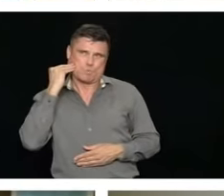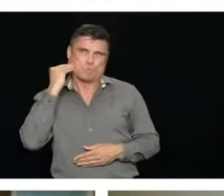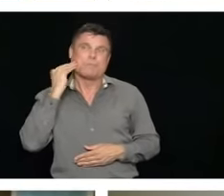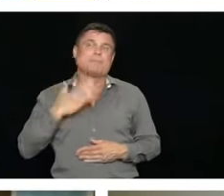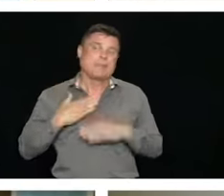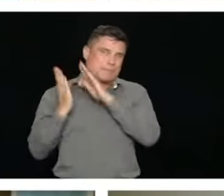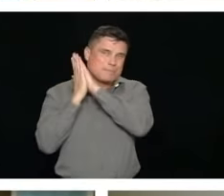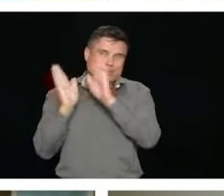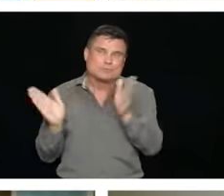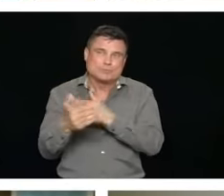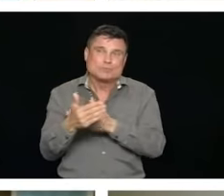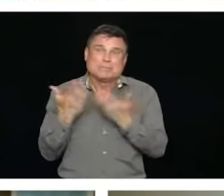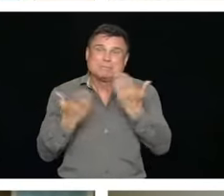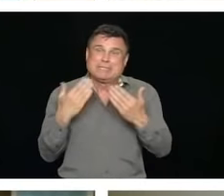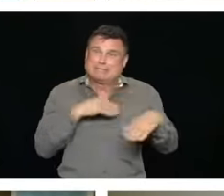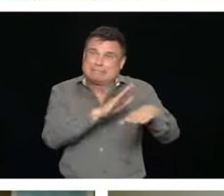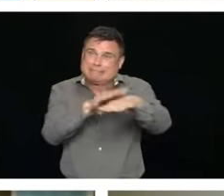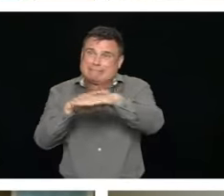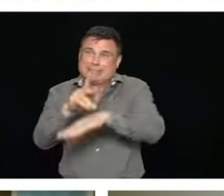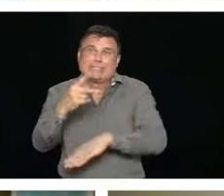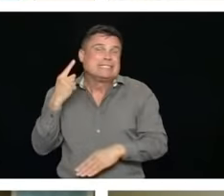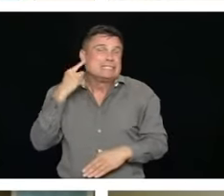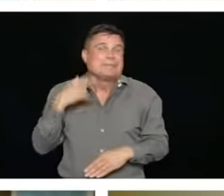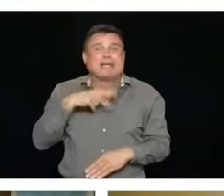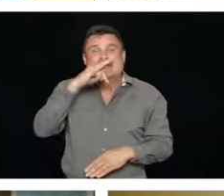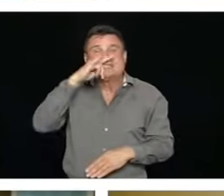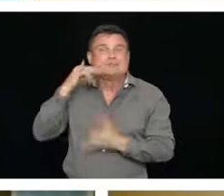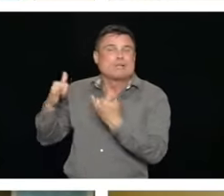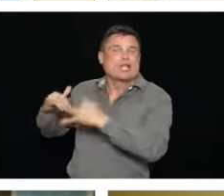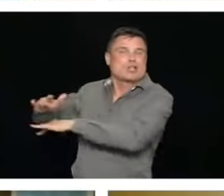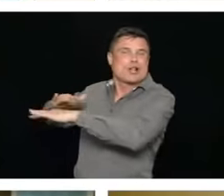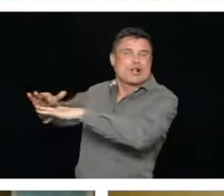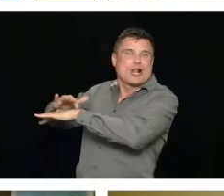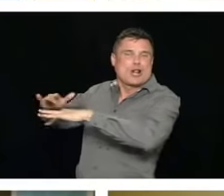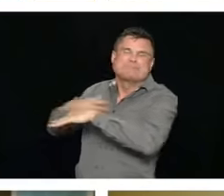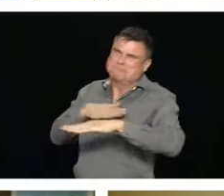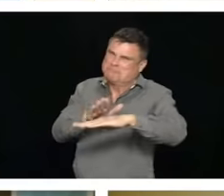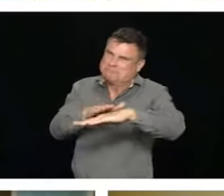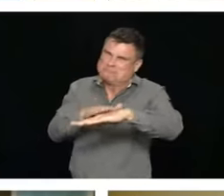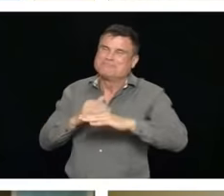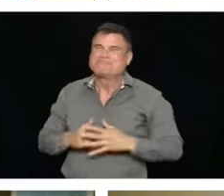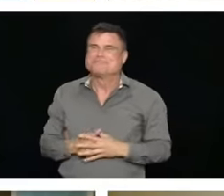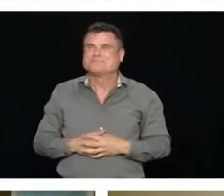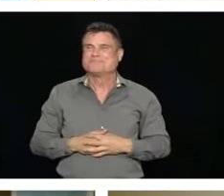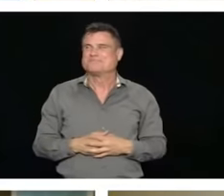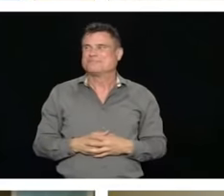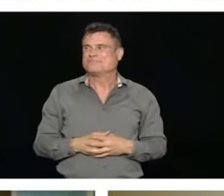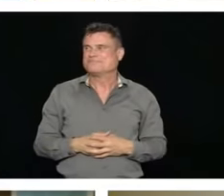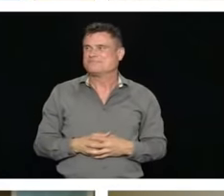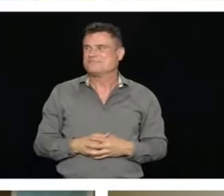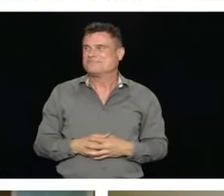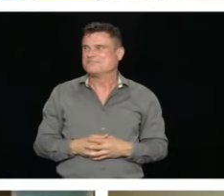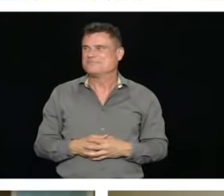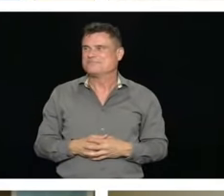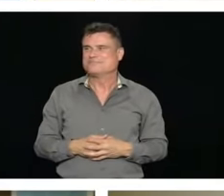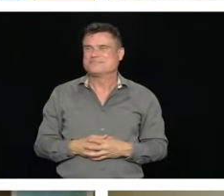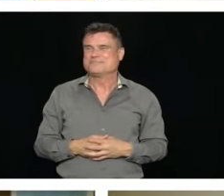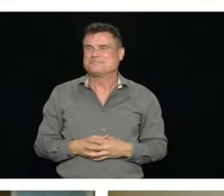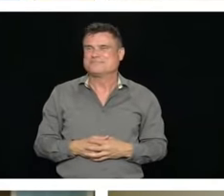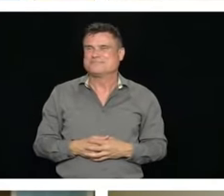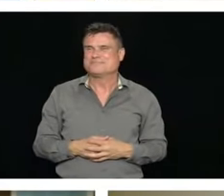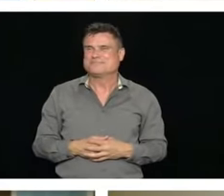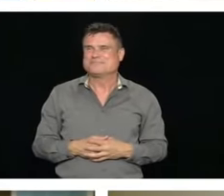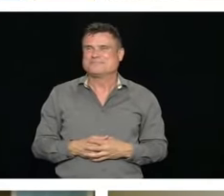you, Stephanie. That's a good disclaimer. I should disclaim and give everybody a heads up. My 10-year-old is in the room next door listening, I'm